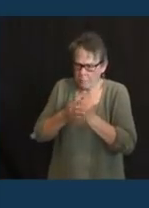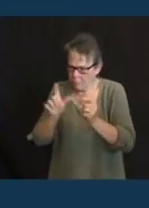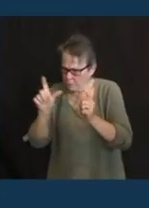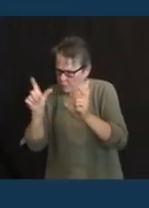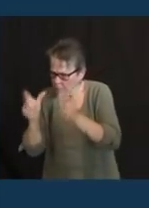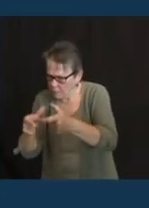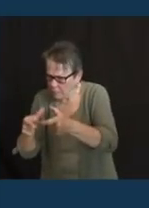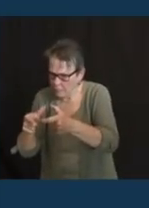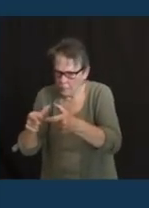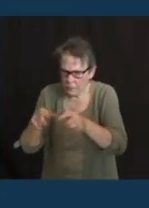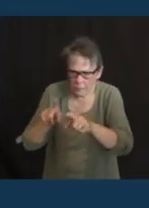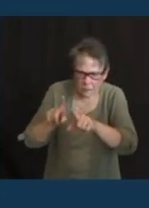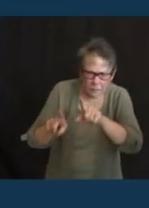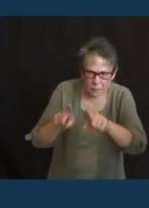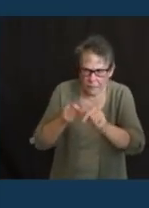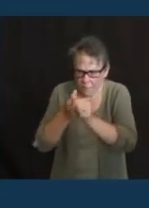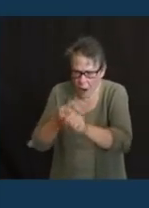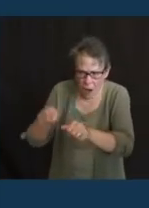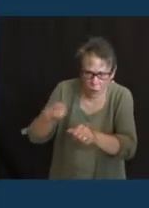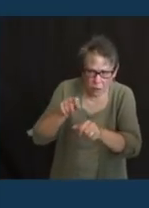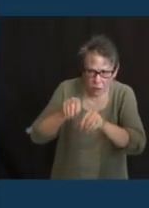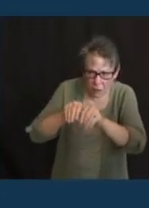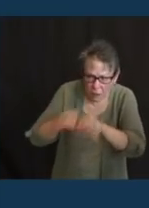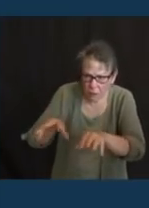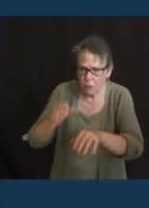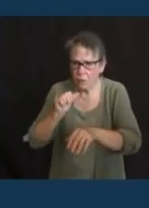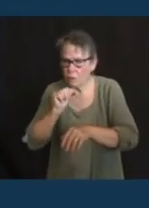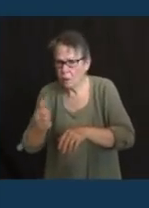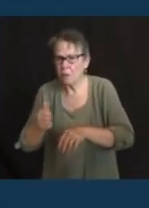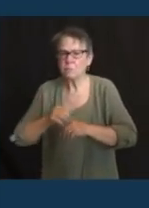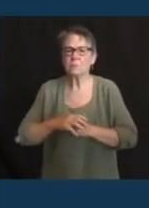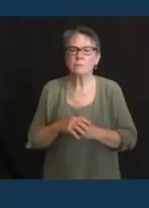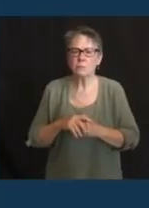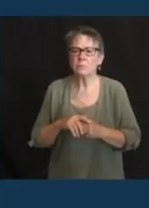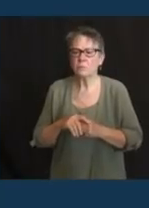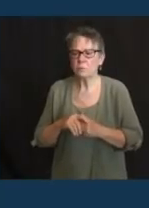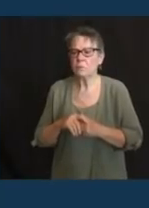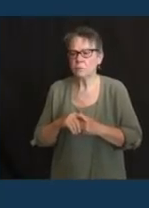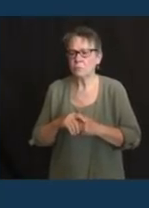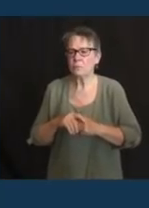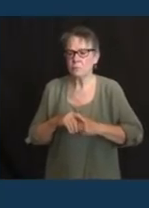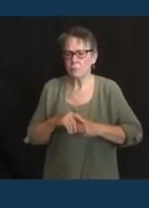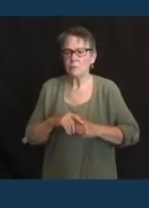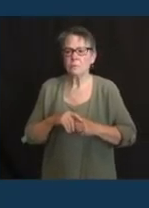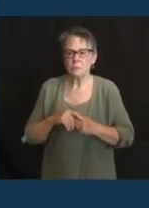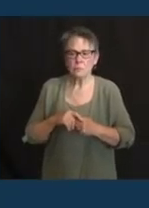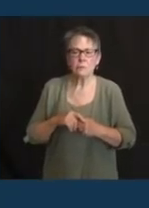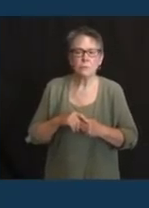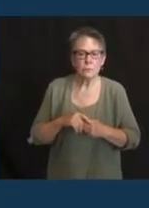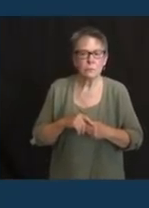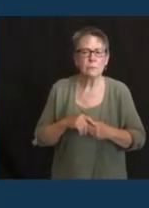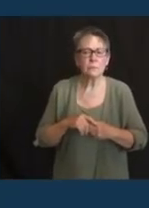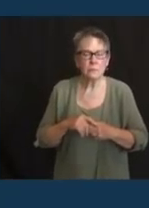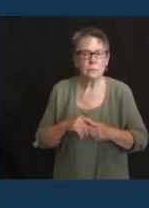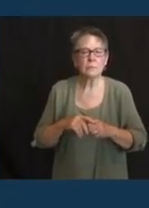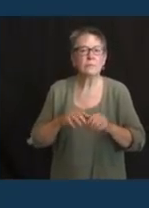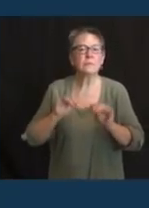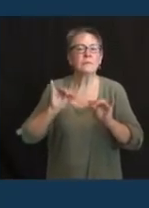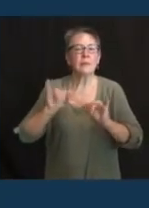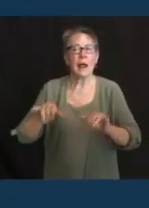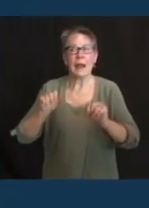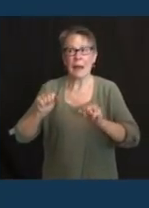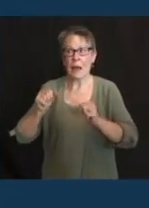not a tracking app. It is not a tracking app. And there is a huge difference there. CommCare doesn't track your